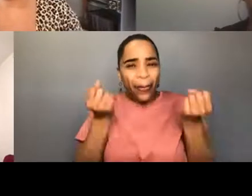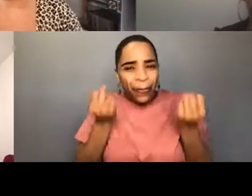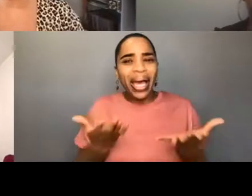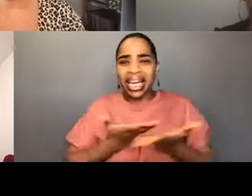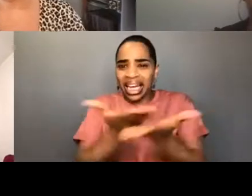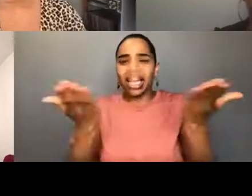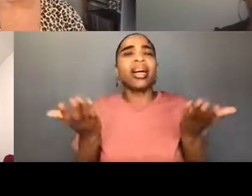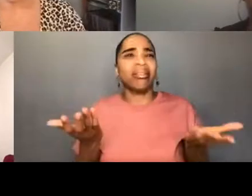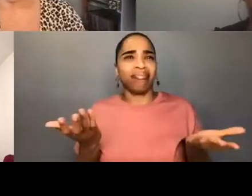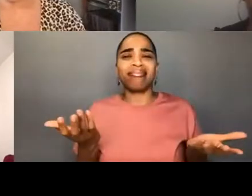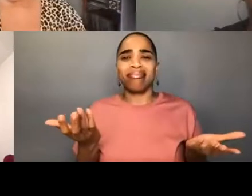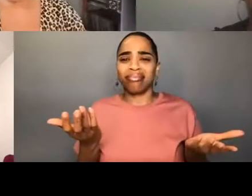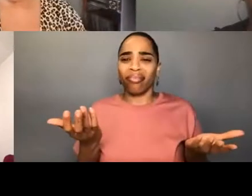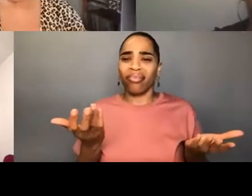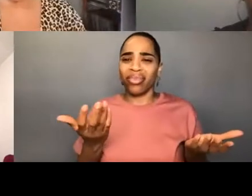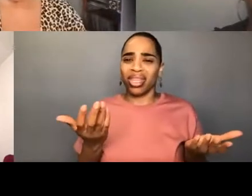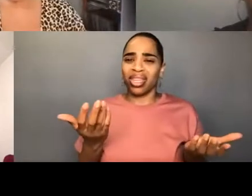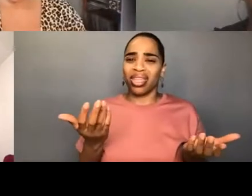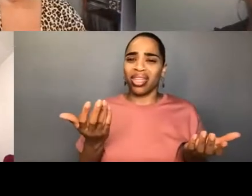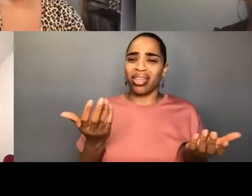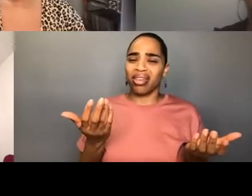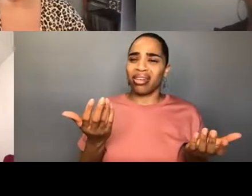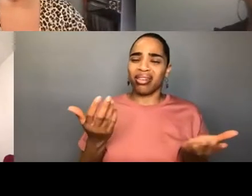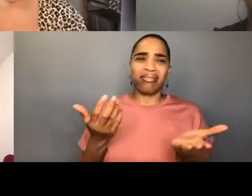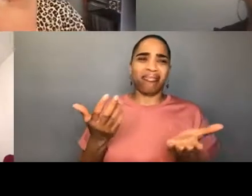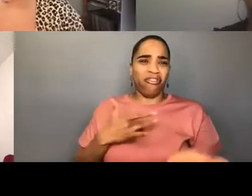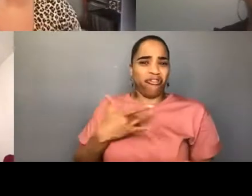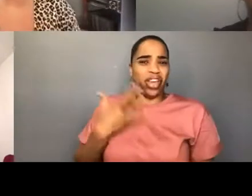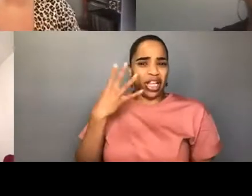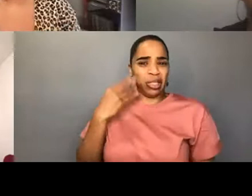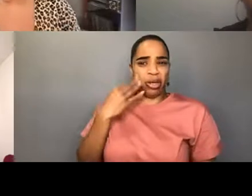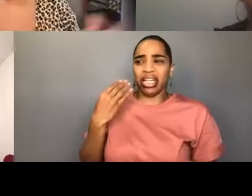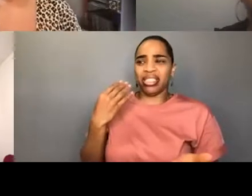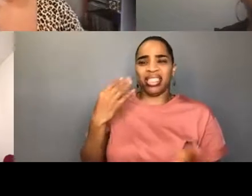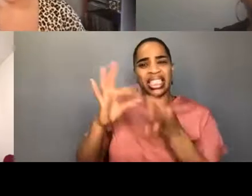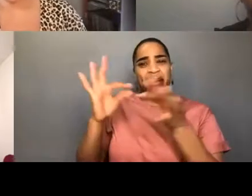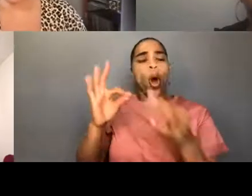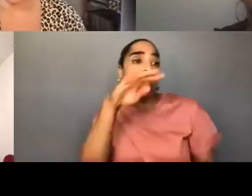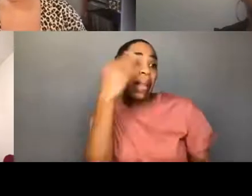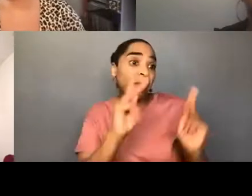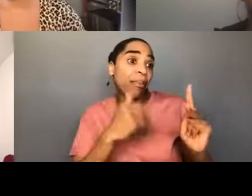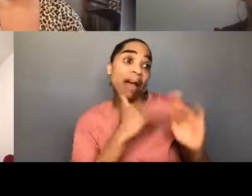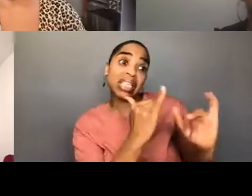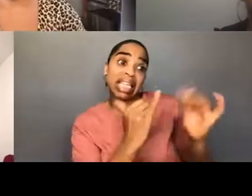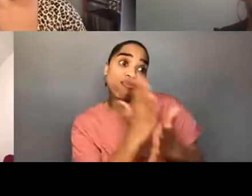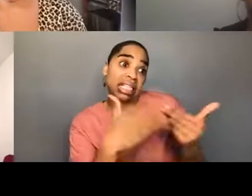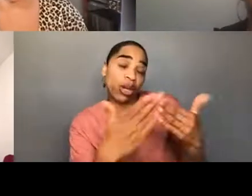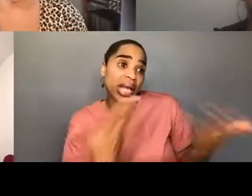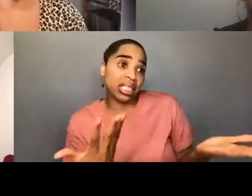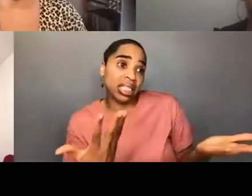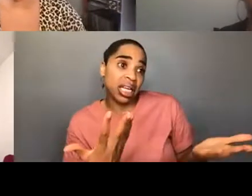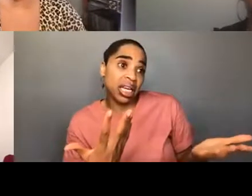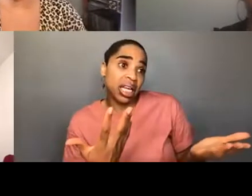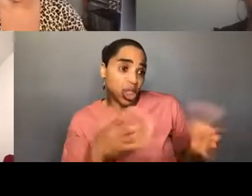gotten some question or statement where folks are like, well, Black people have the same rights as everyone else, so why aren't y'all